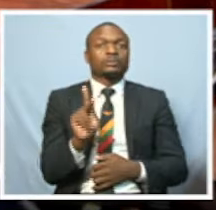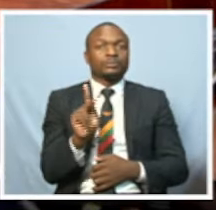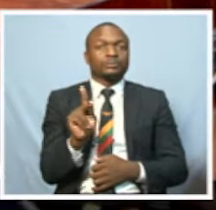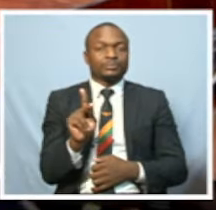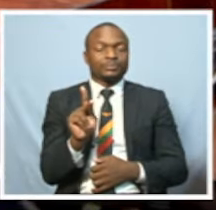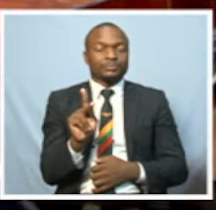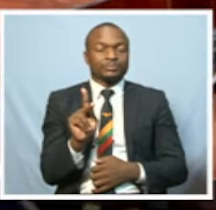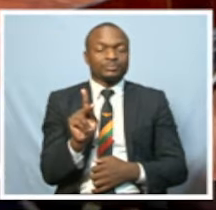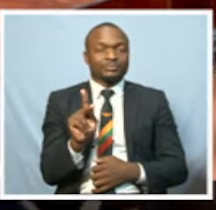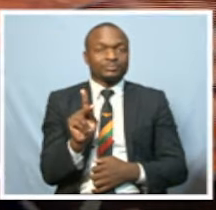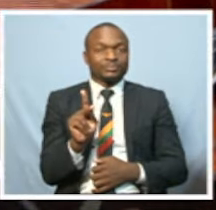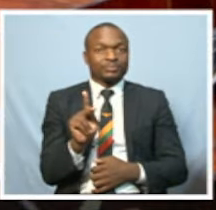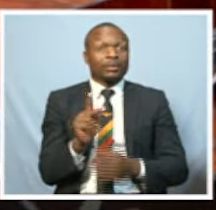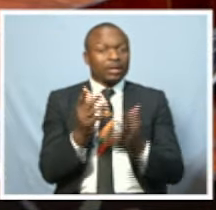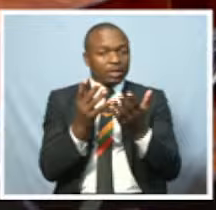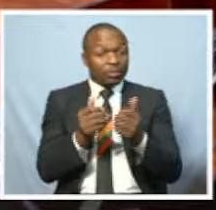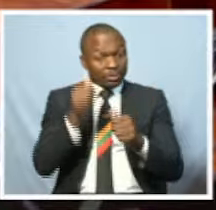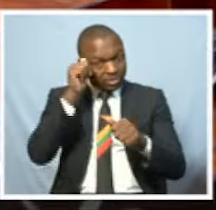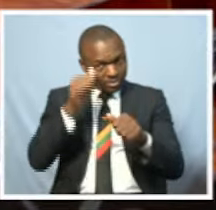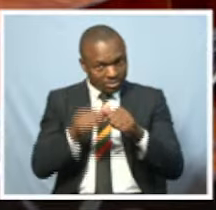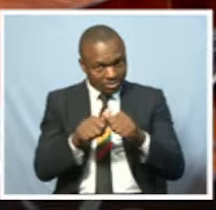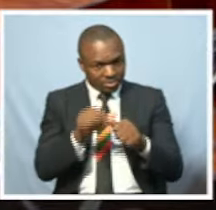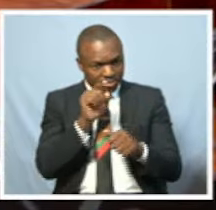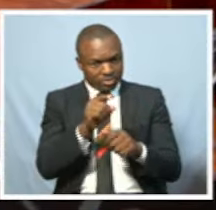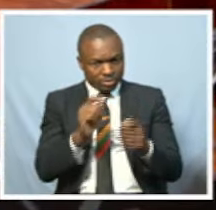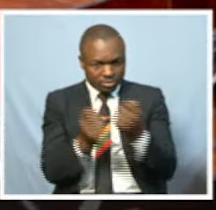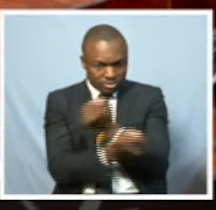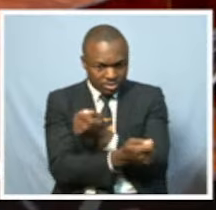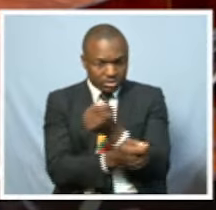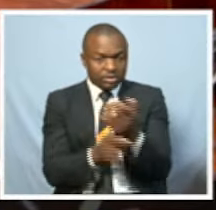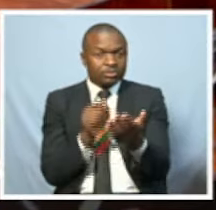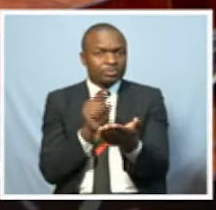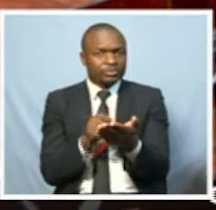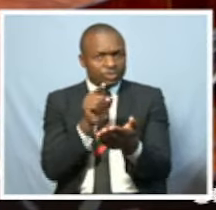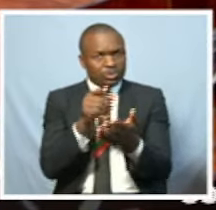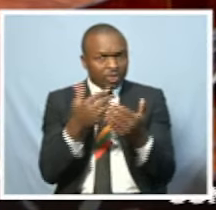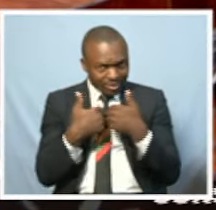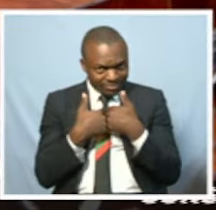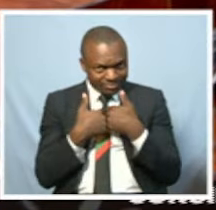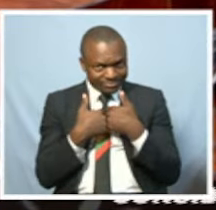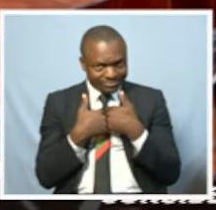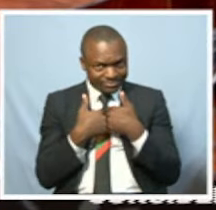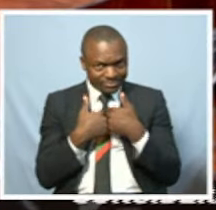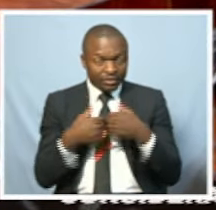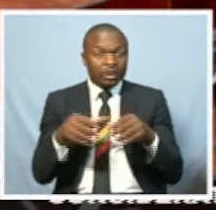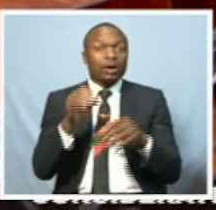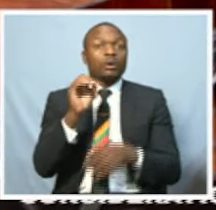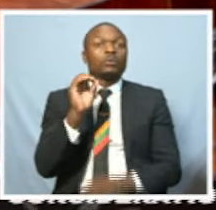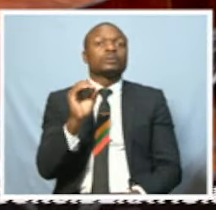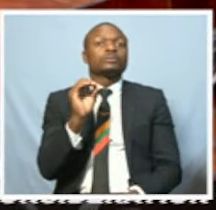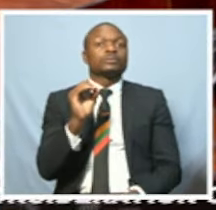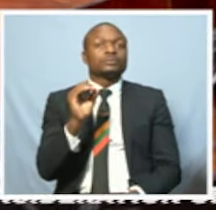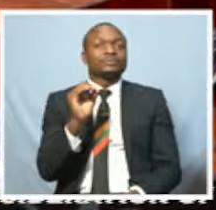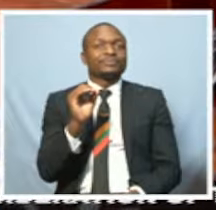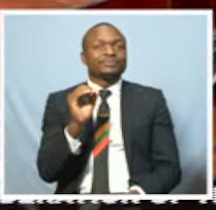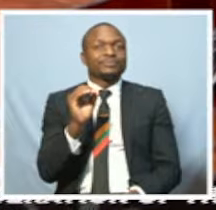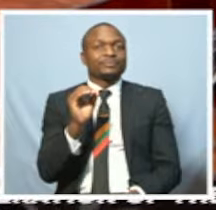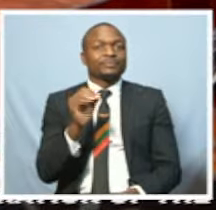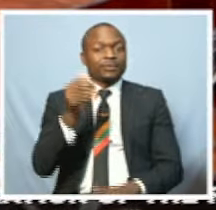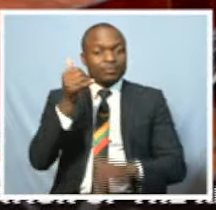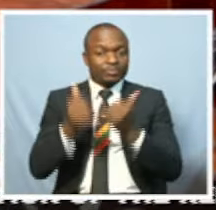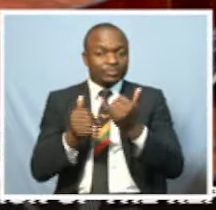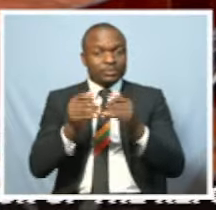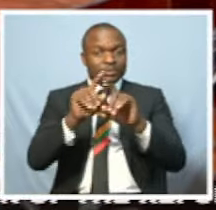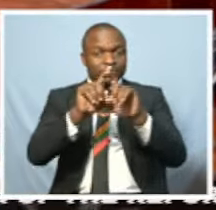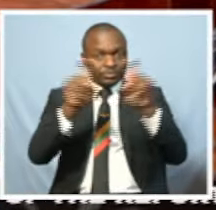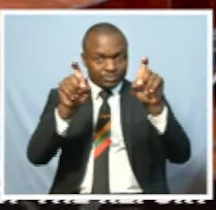So I want to agree that you are changing this. Do you have the original completion